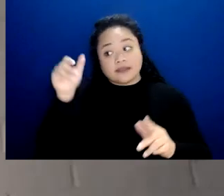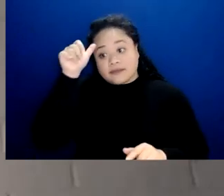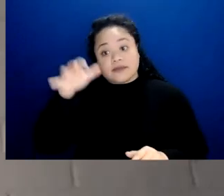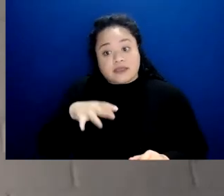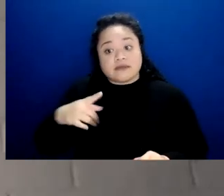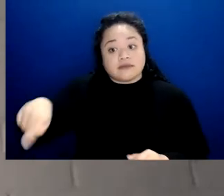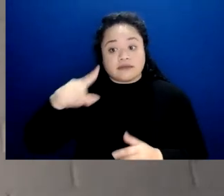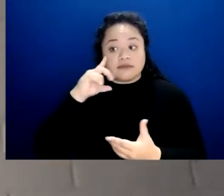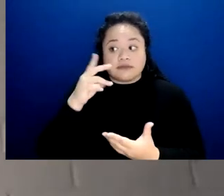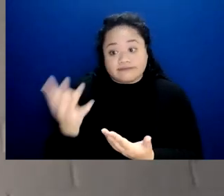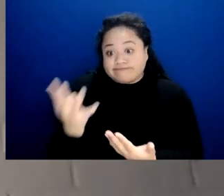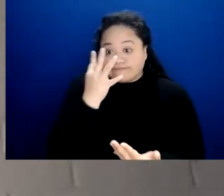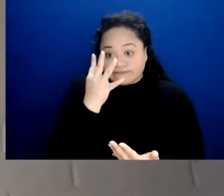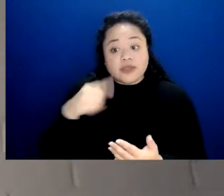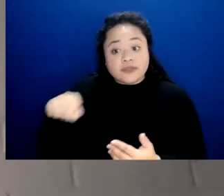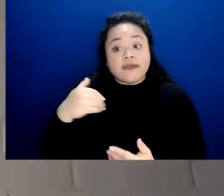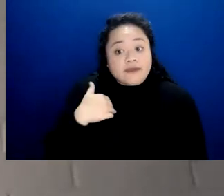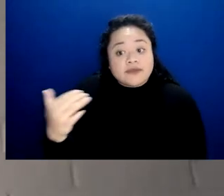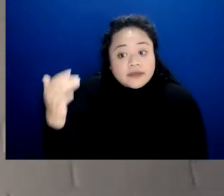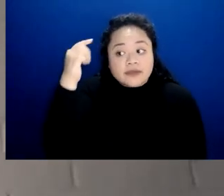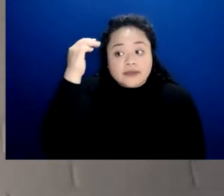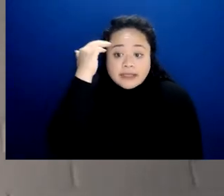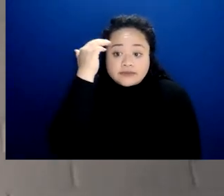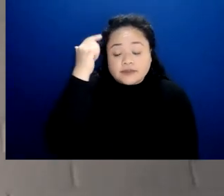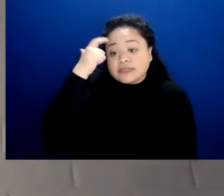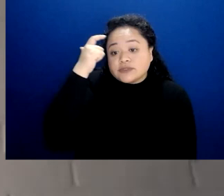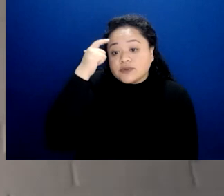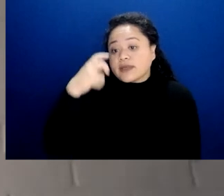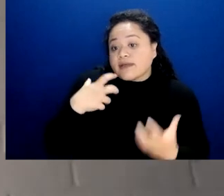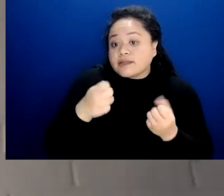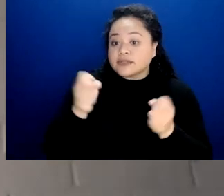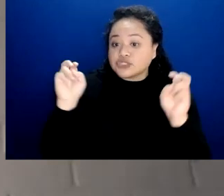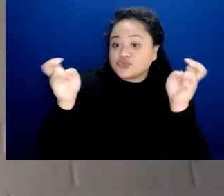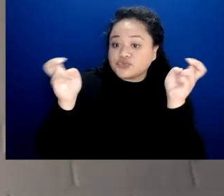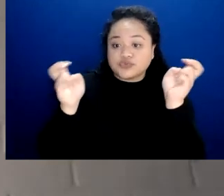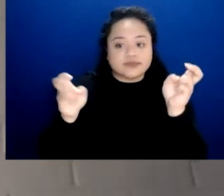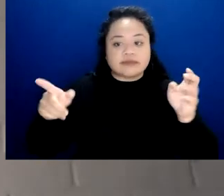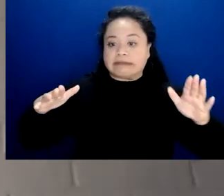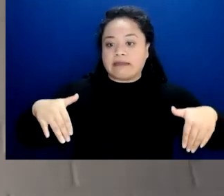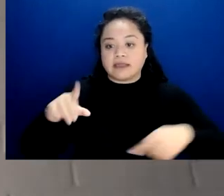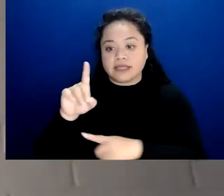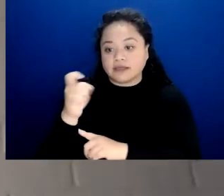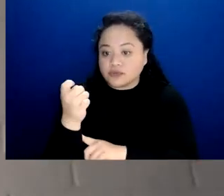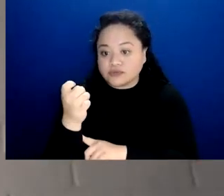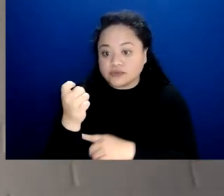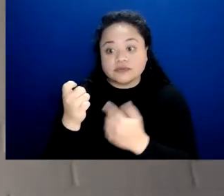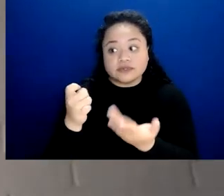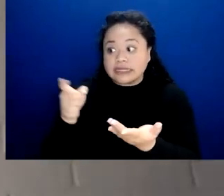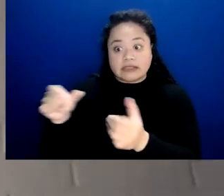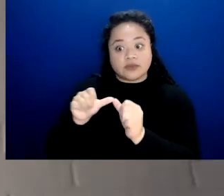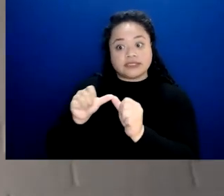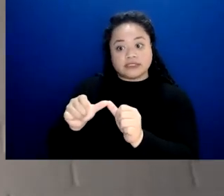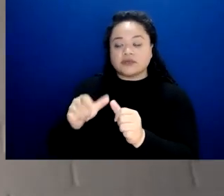health issues that are undiagnosed, that are continuing to perpetuate violence in their lives, but they're being seen as bad